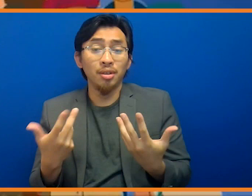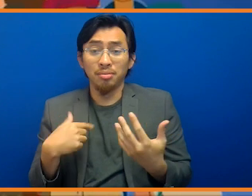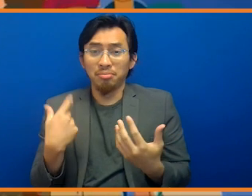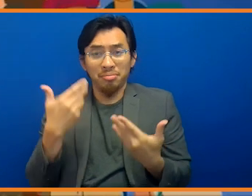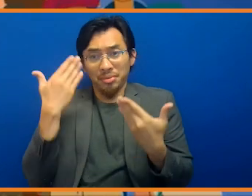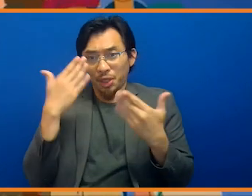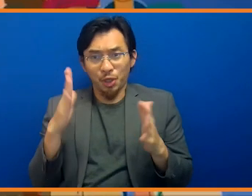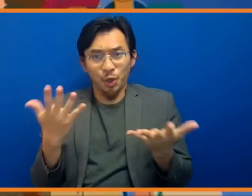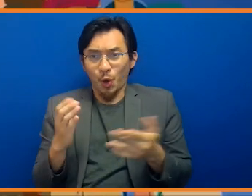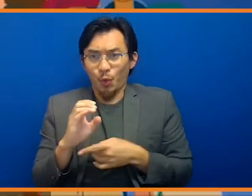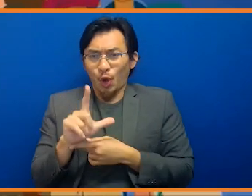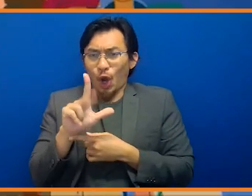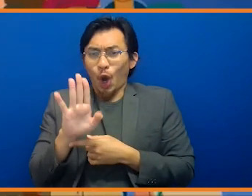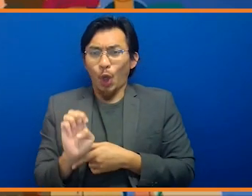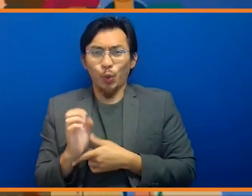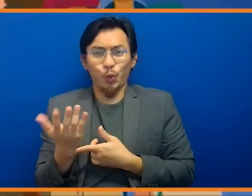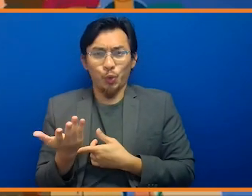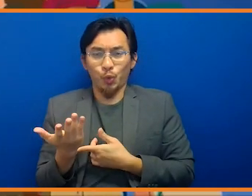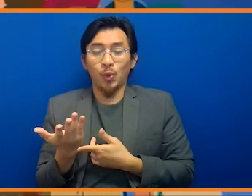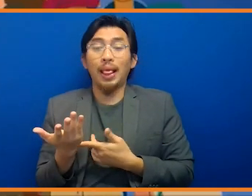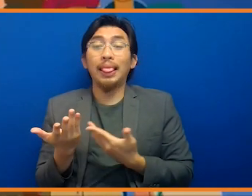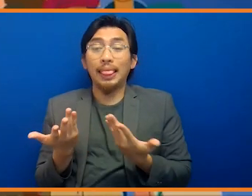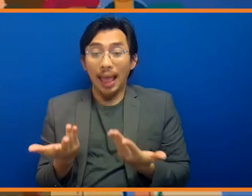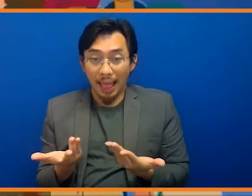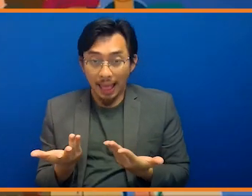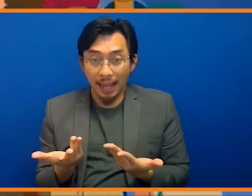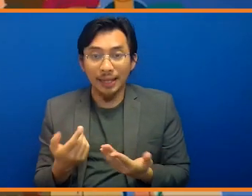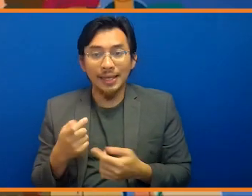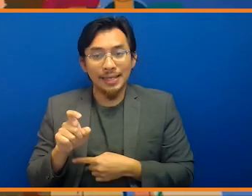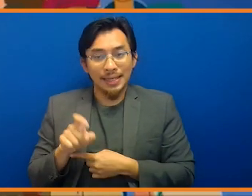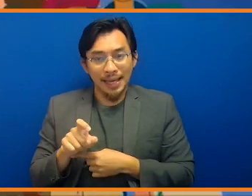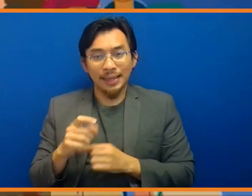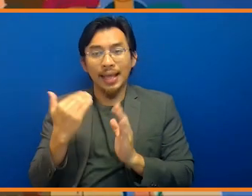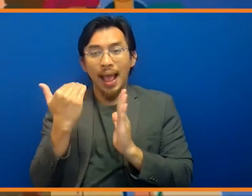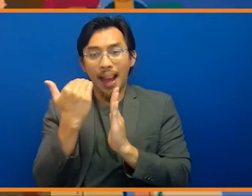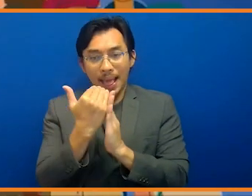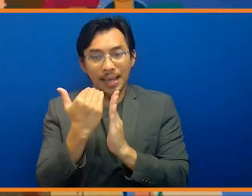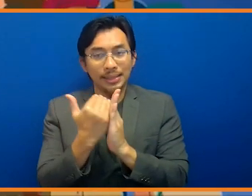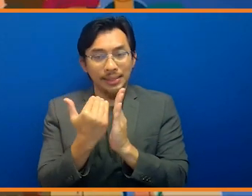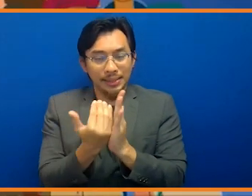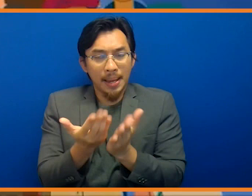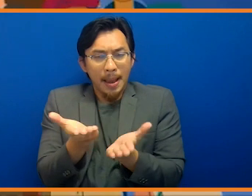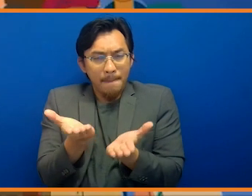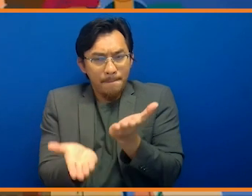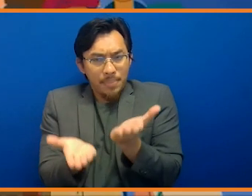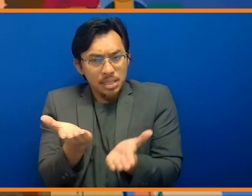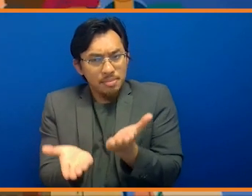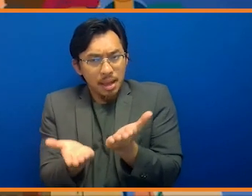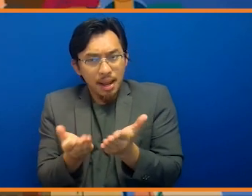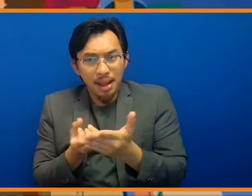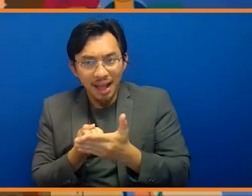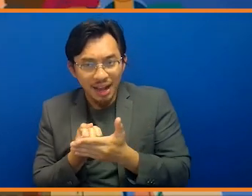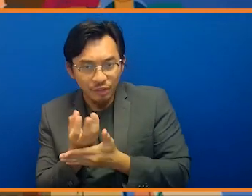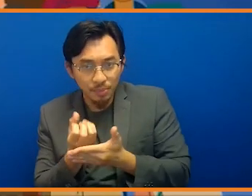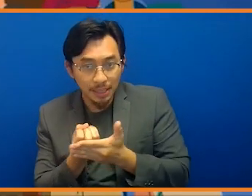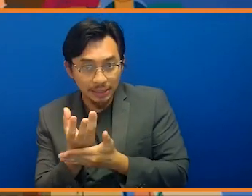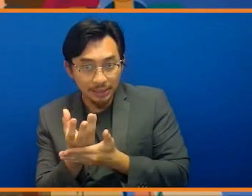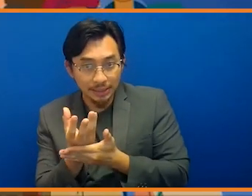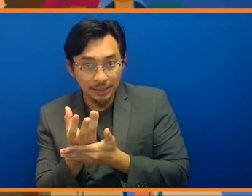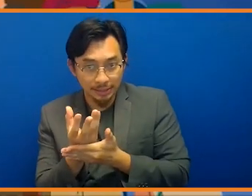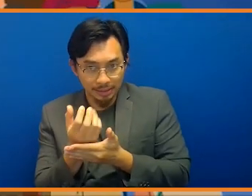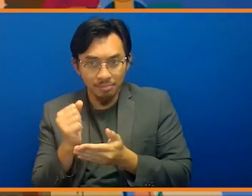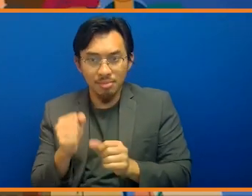that. And then we need to list all possible information that we